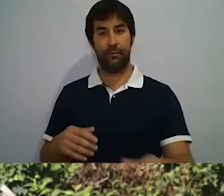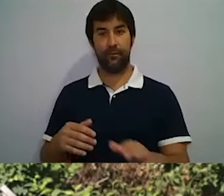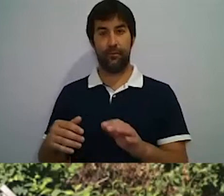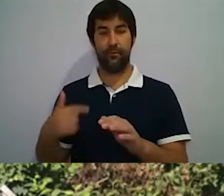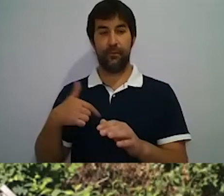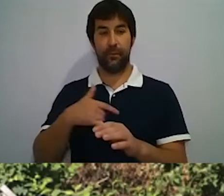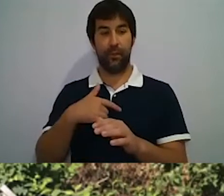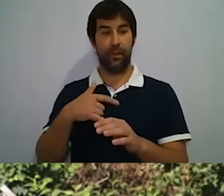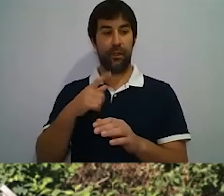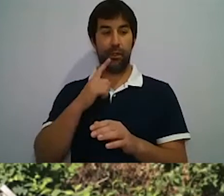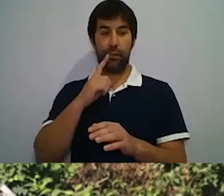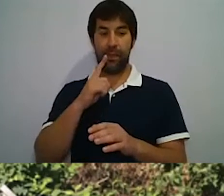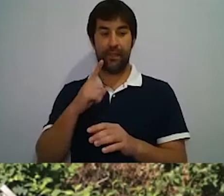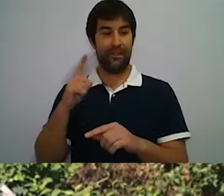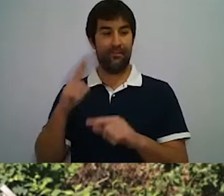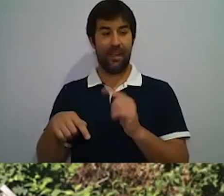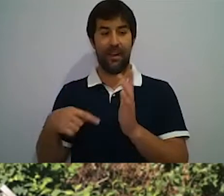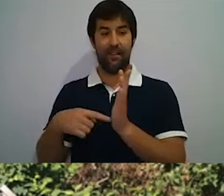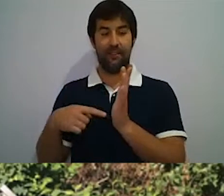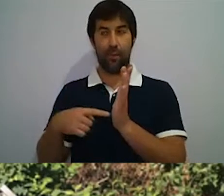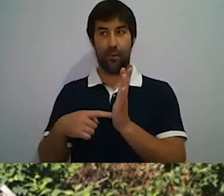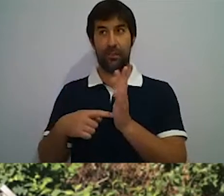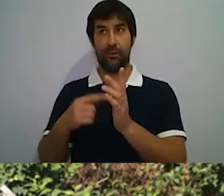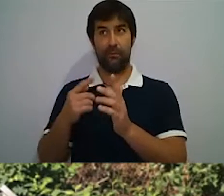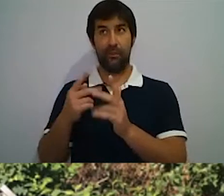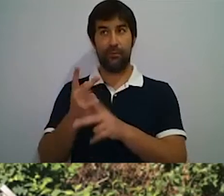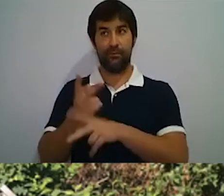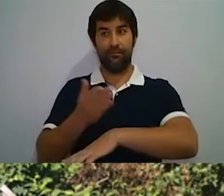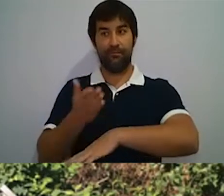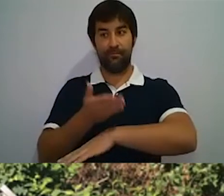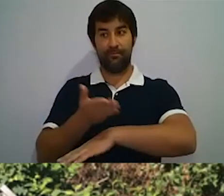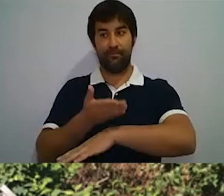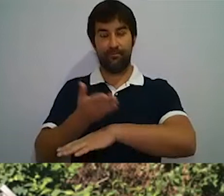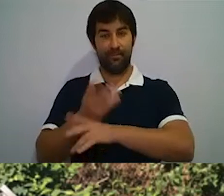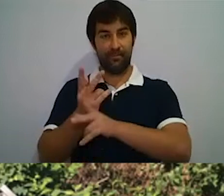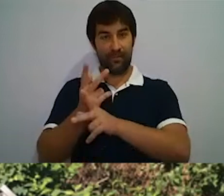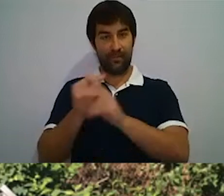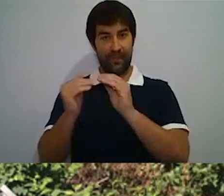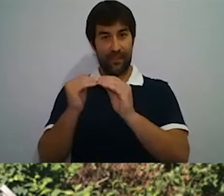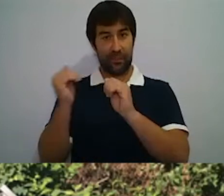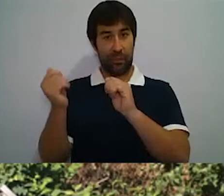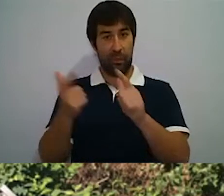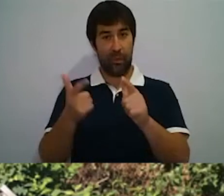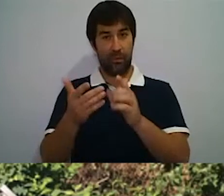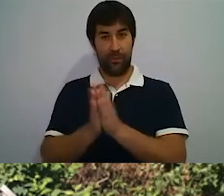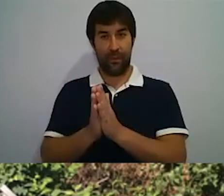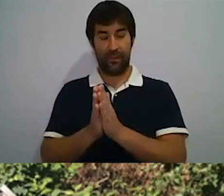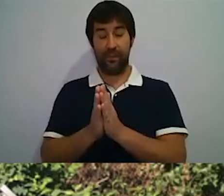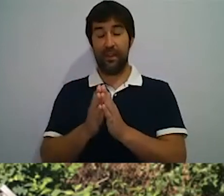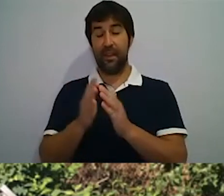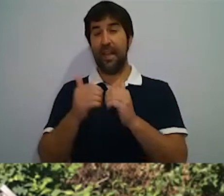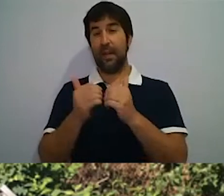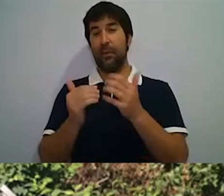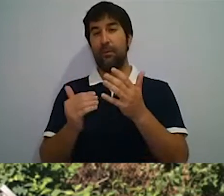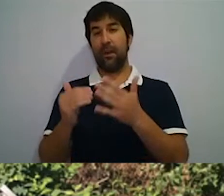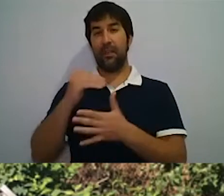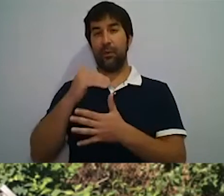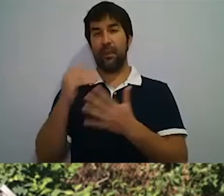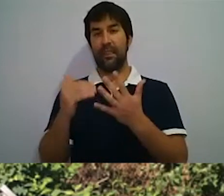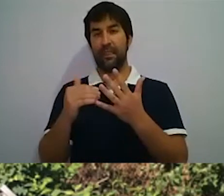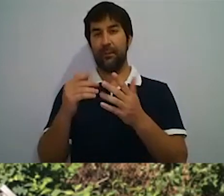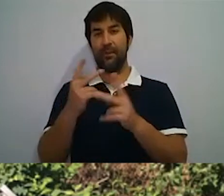get around it, and others there are redundant routes not too far away. And so we need to give that some consideration